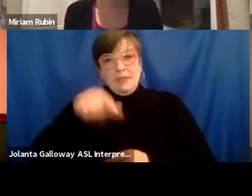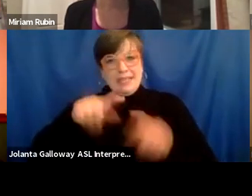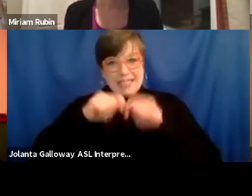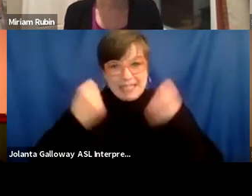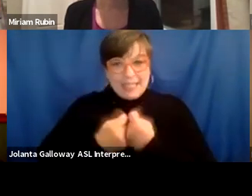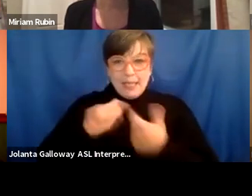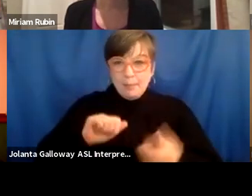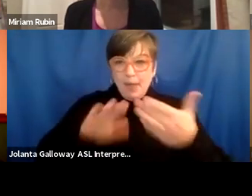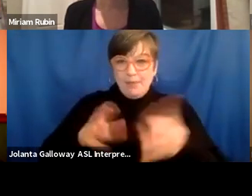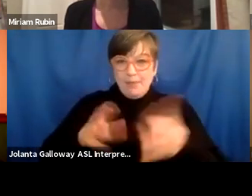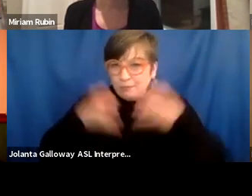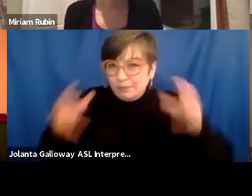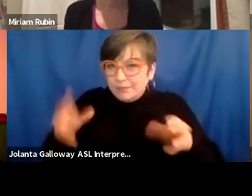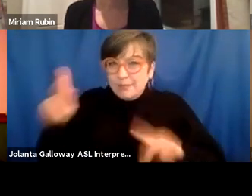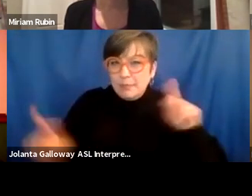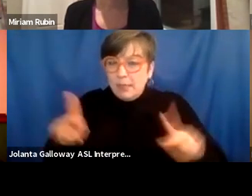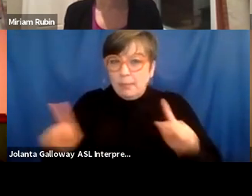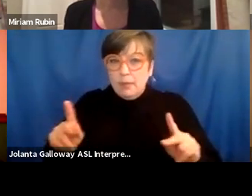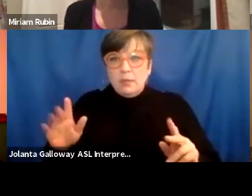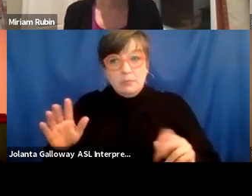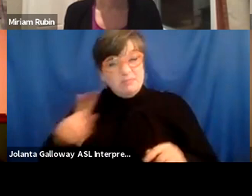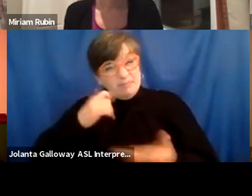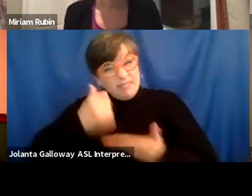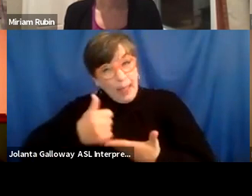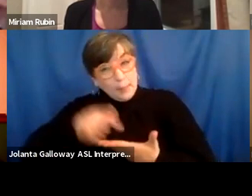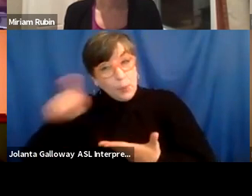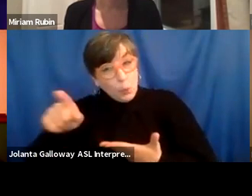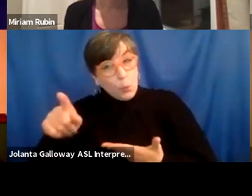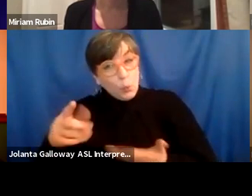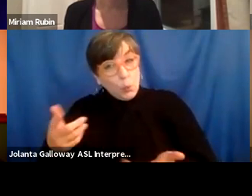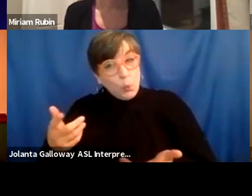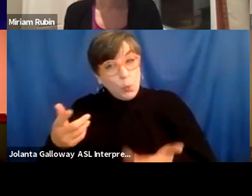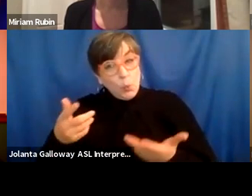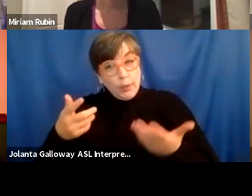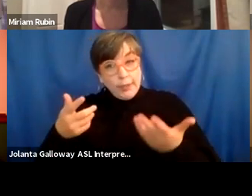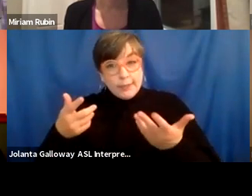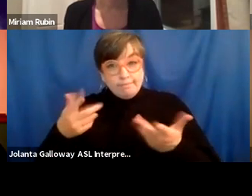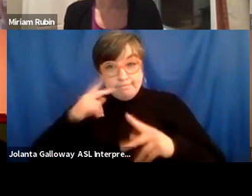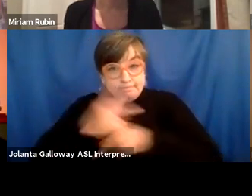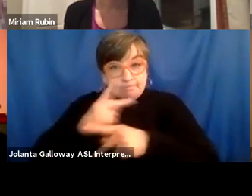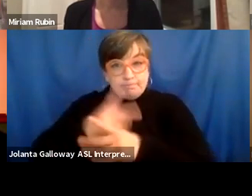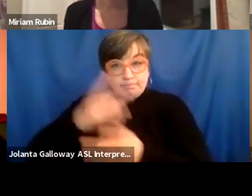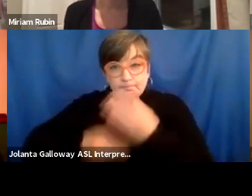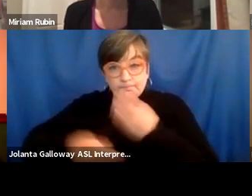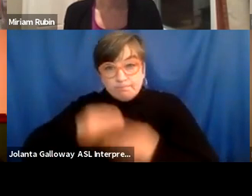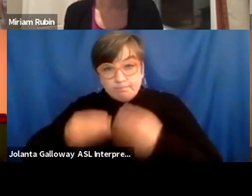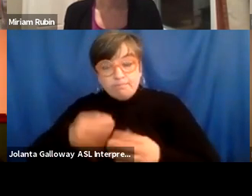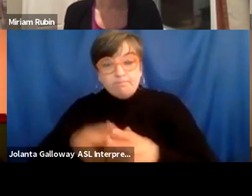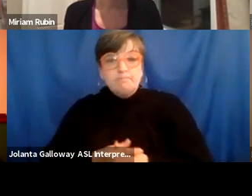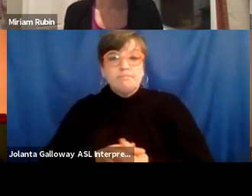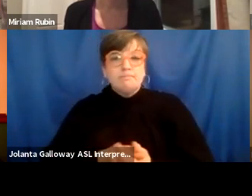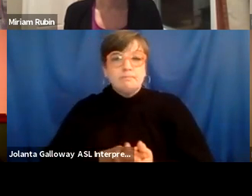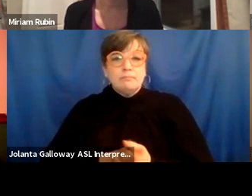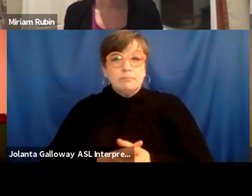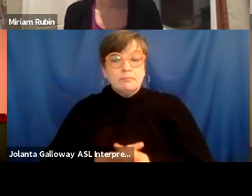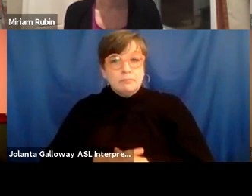been an enormous amount of people helping you on this. And I know you're this is a